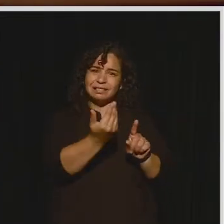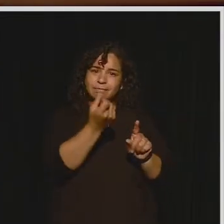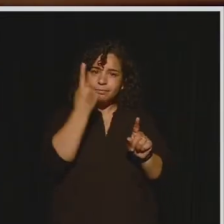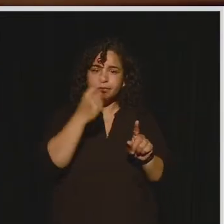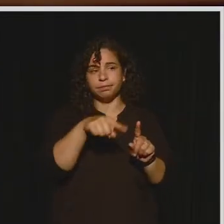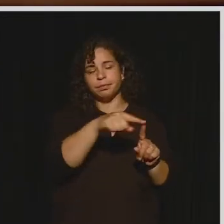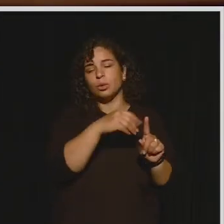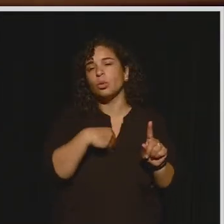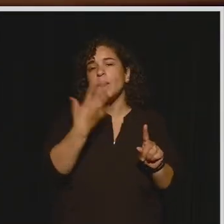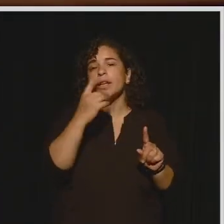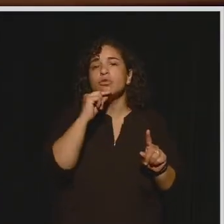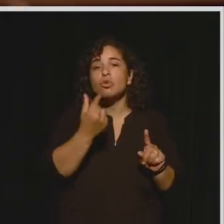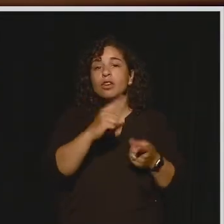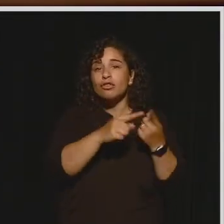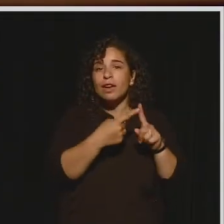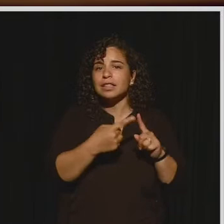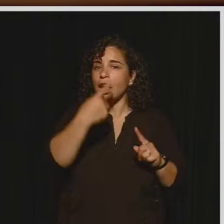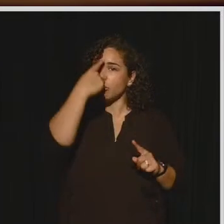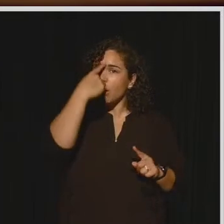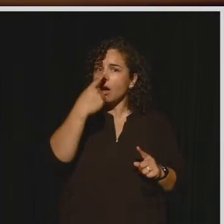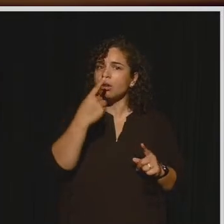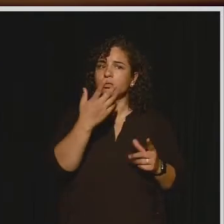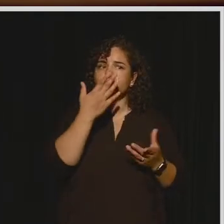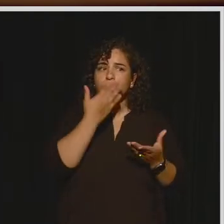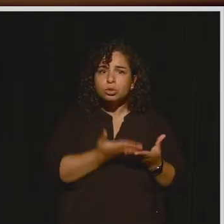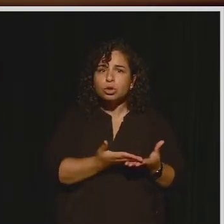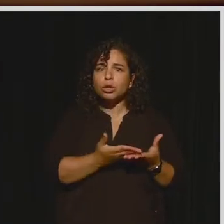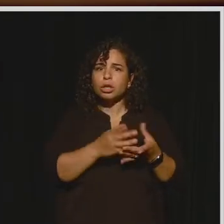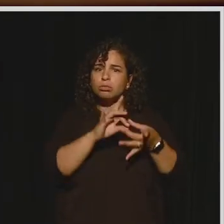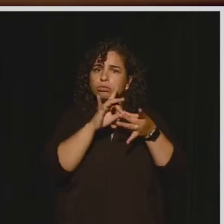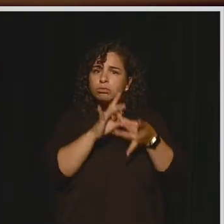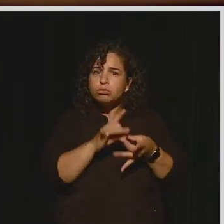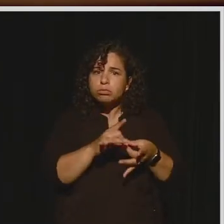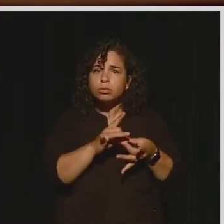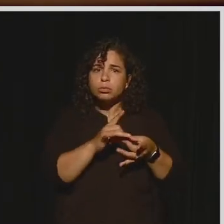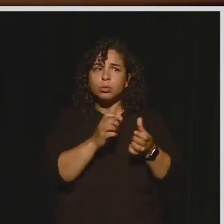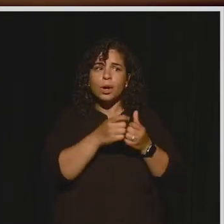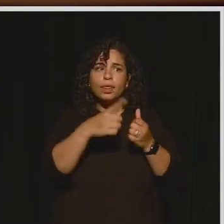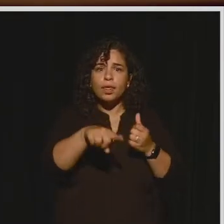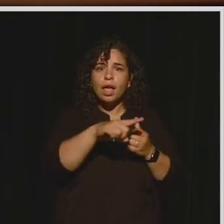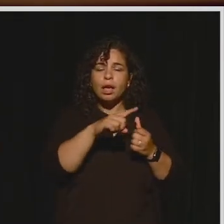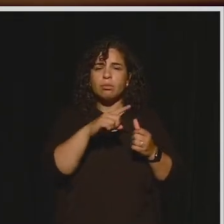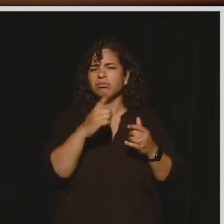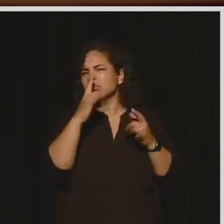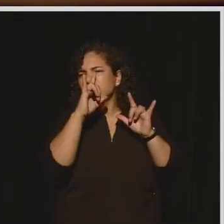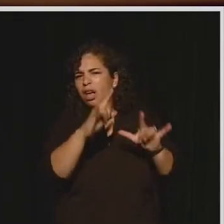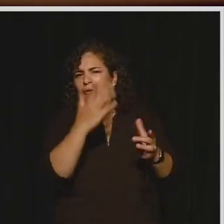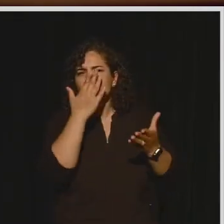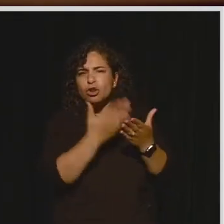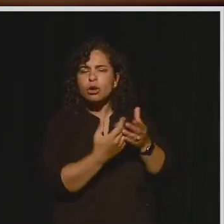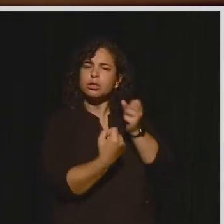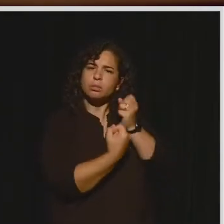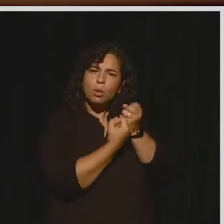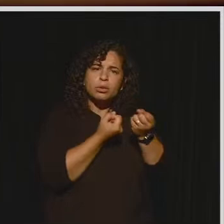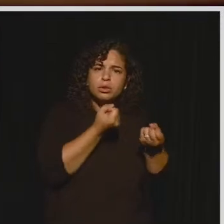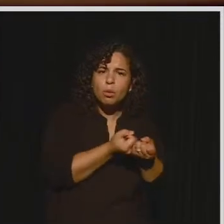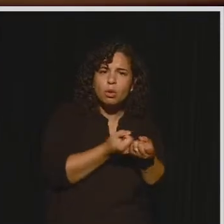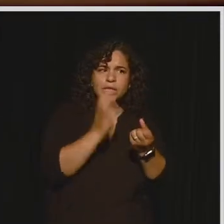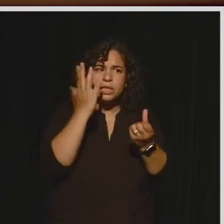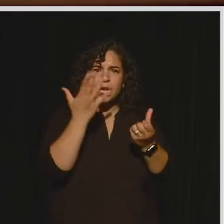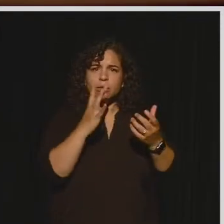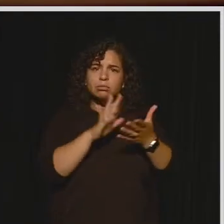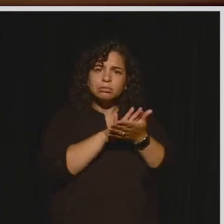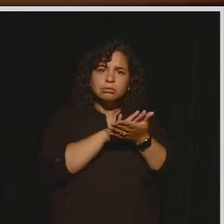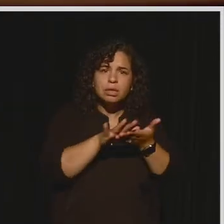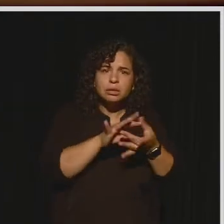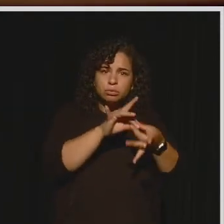that I thought I had really solid connections with, loving, supportive,